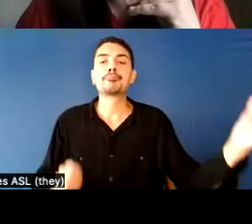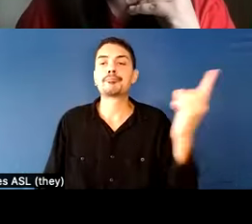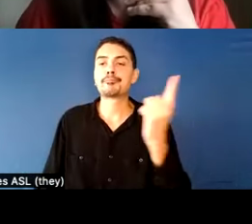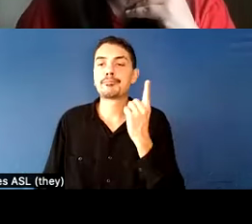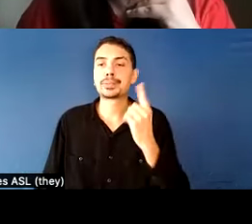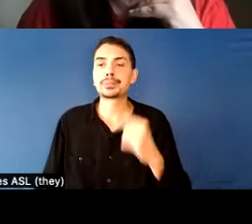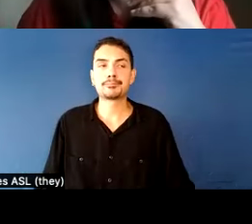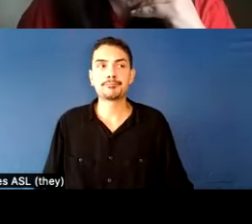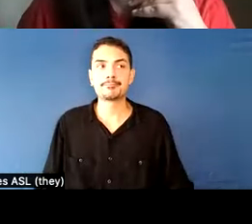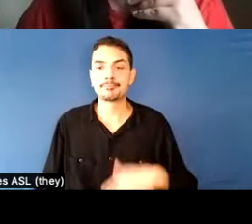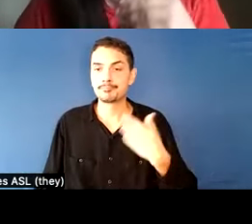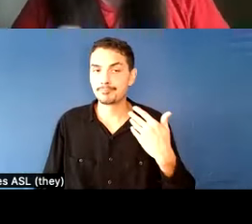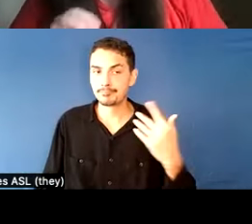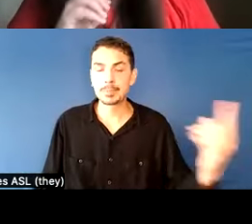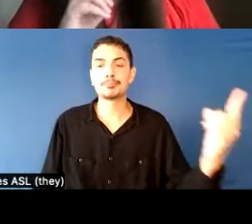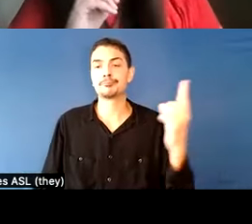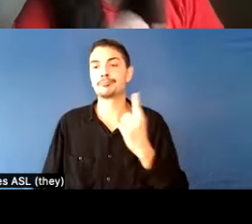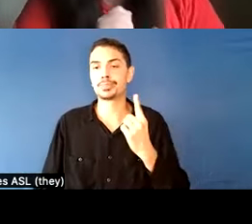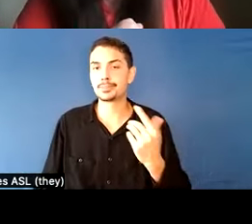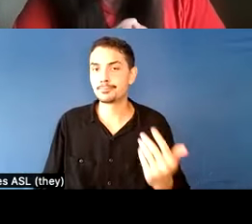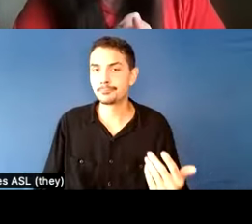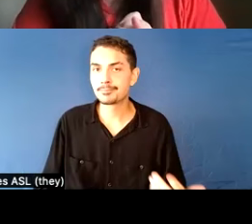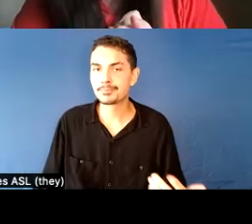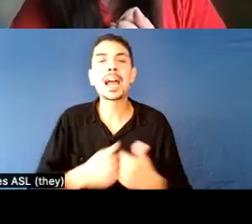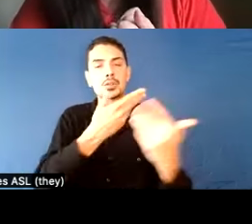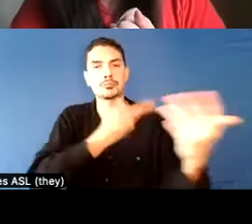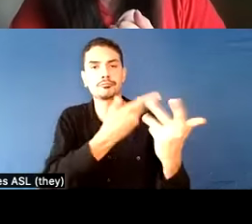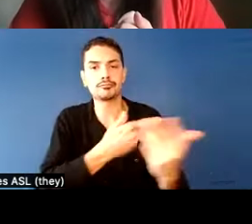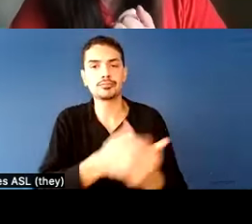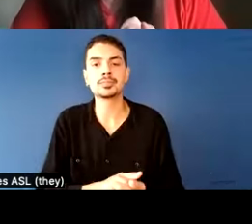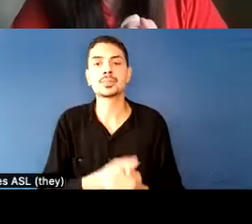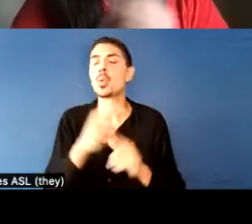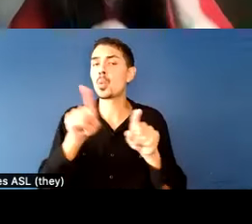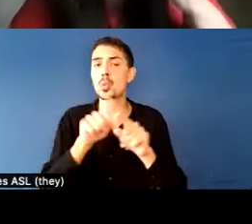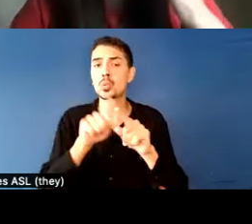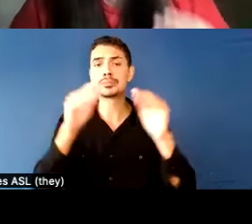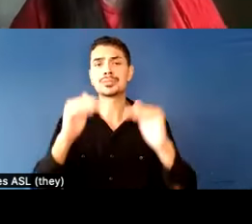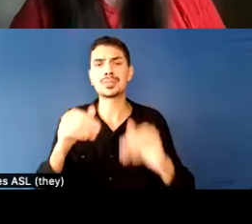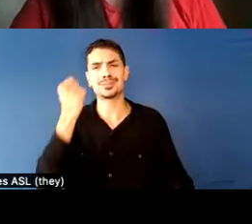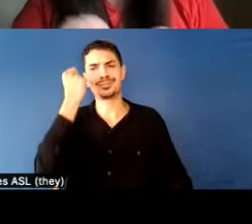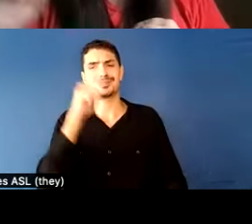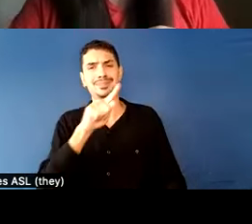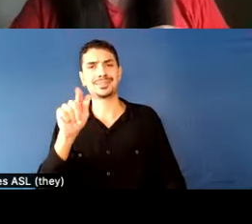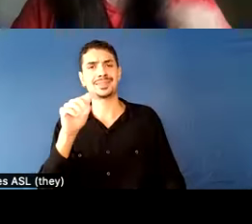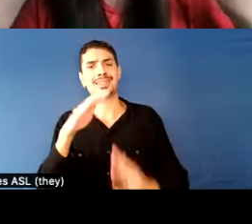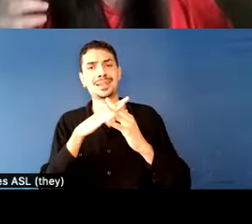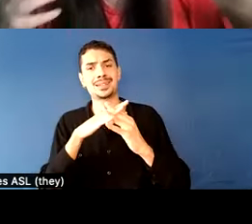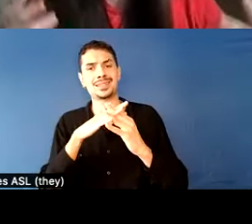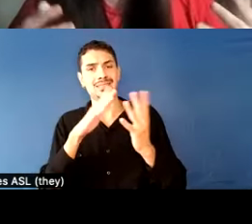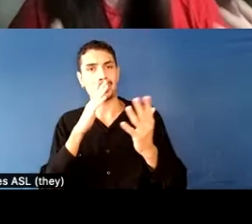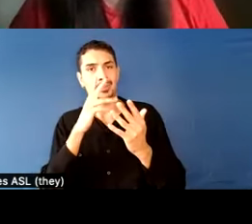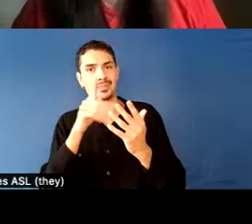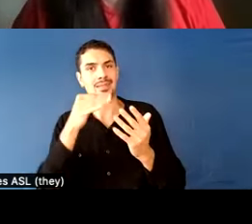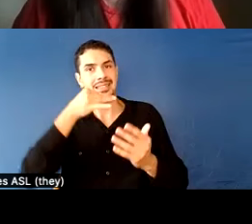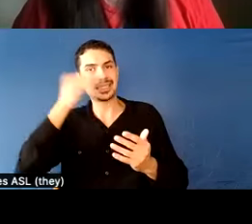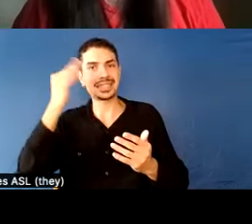And also people who understand those unique needs of Native survivors, both on the res and